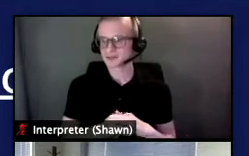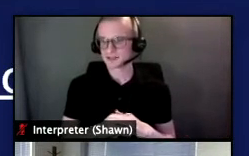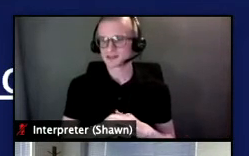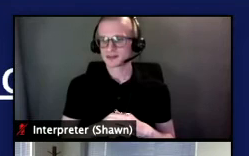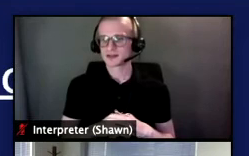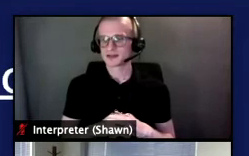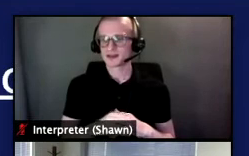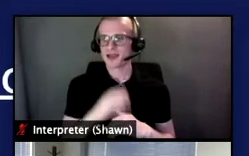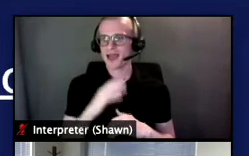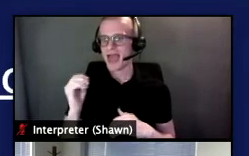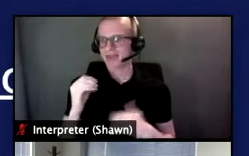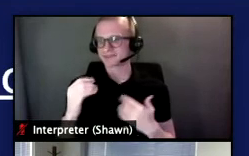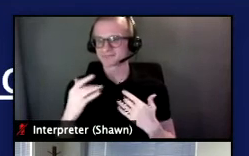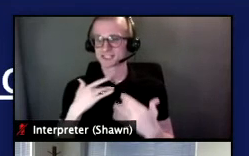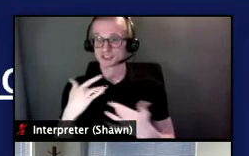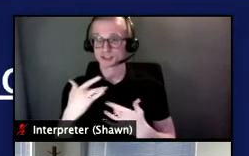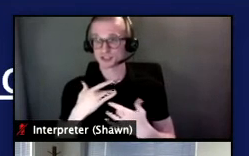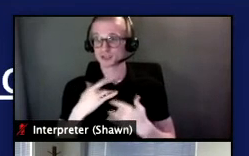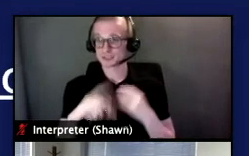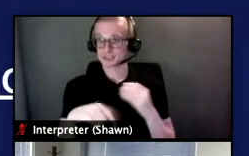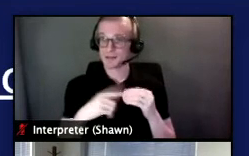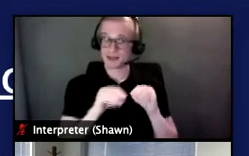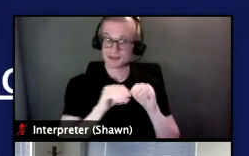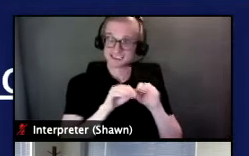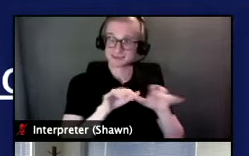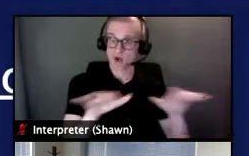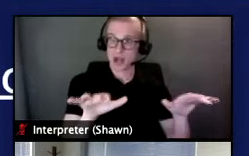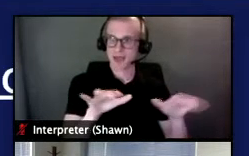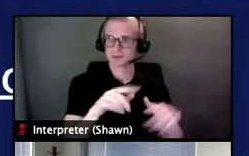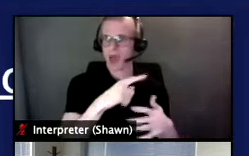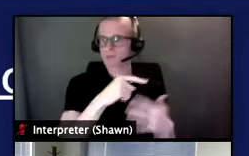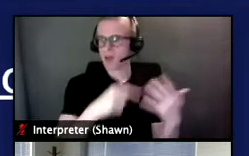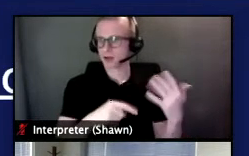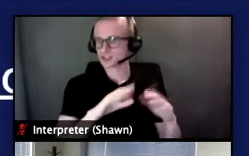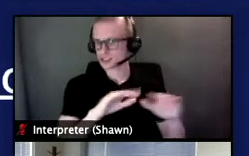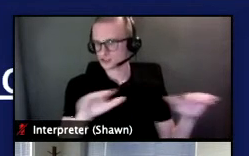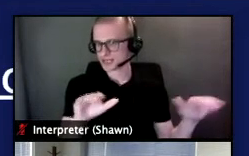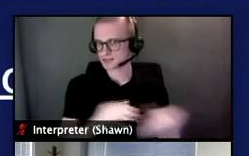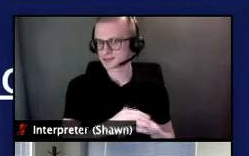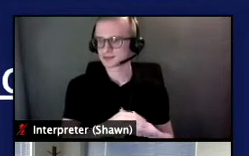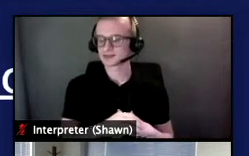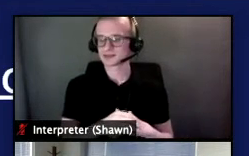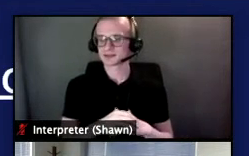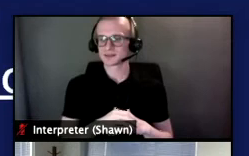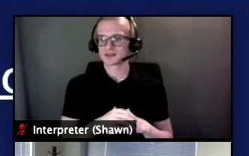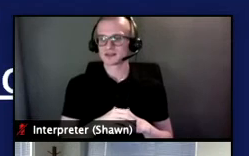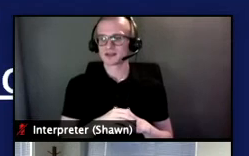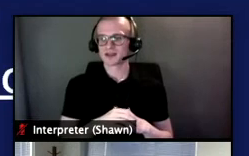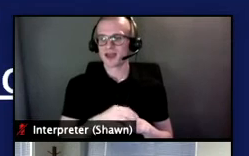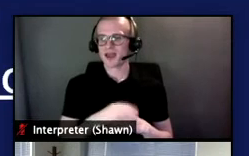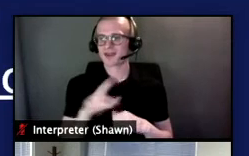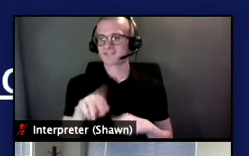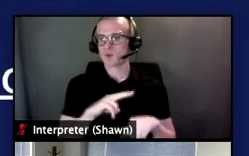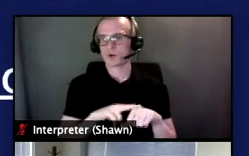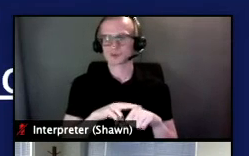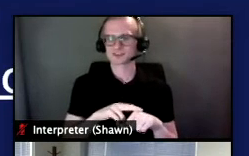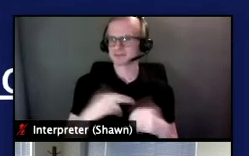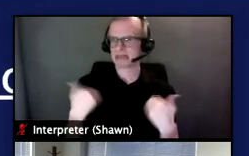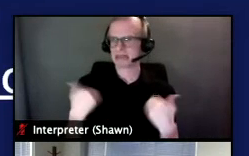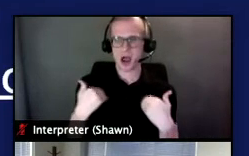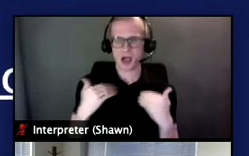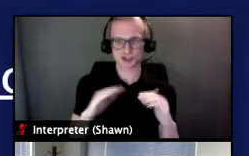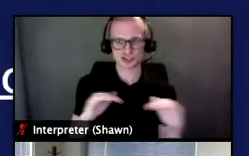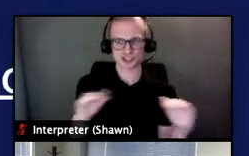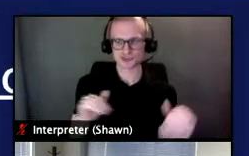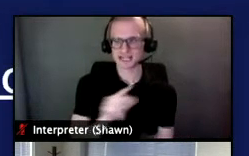for COVID spread among children. And there, of course, we see that the primary school kids, K through 5, have a